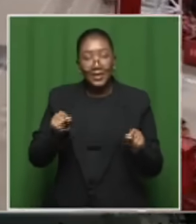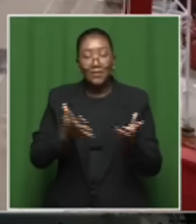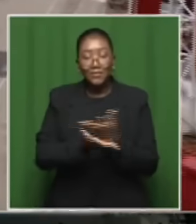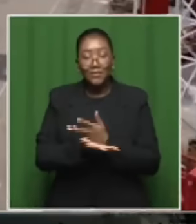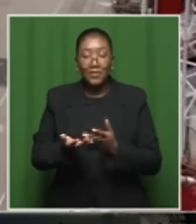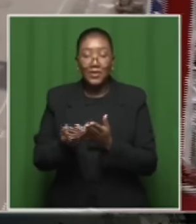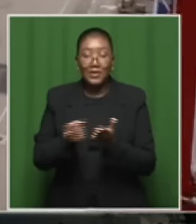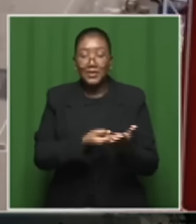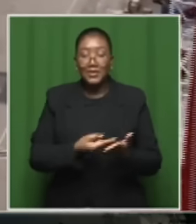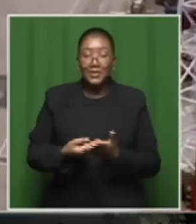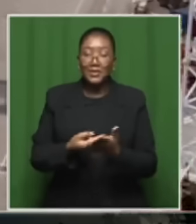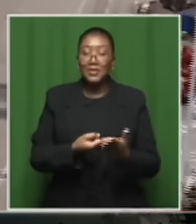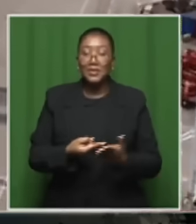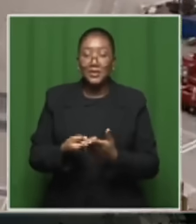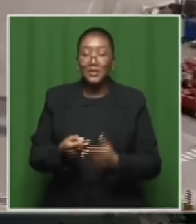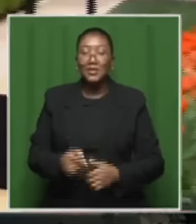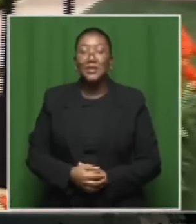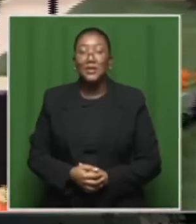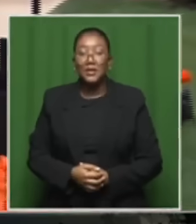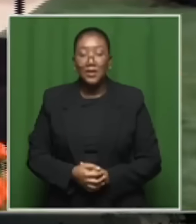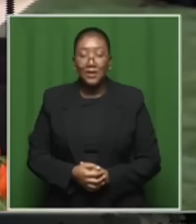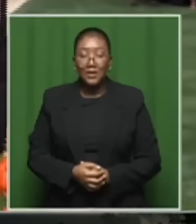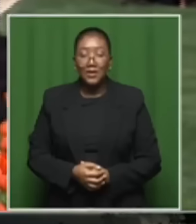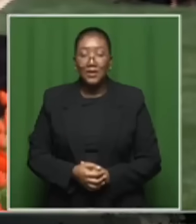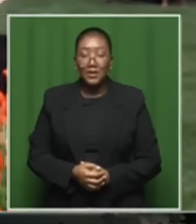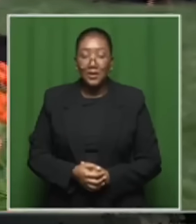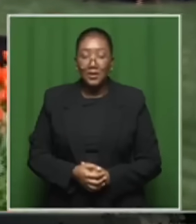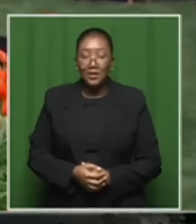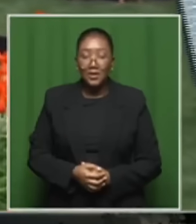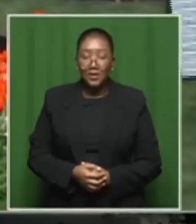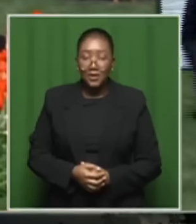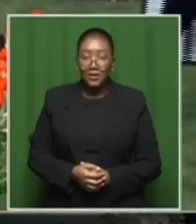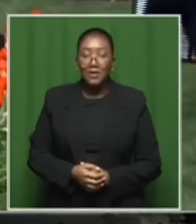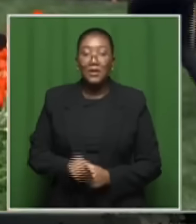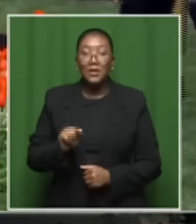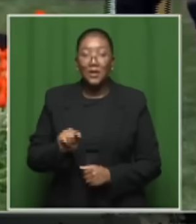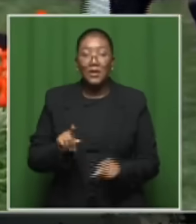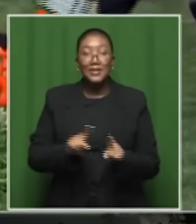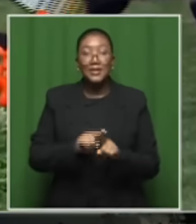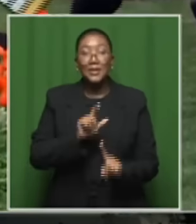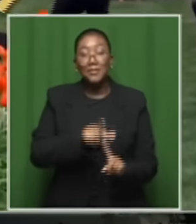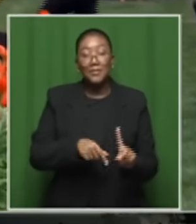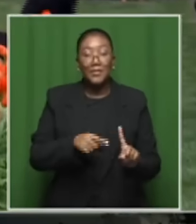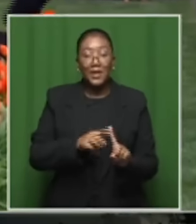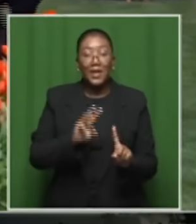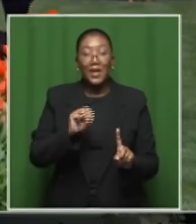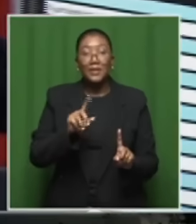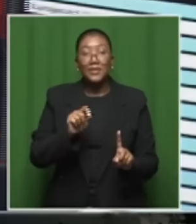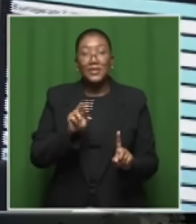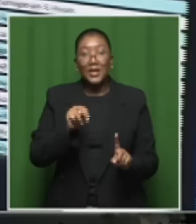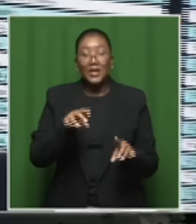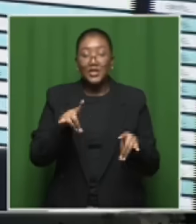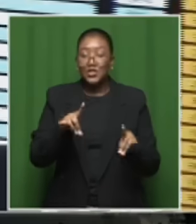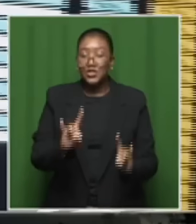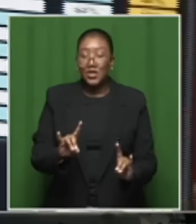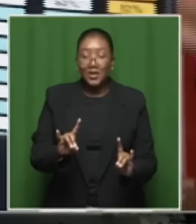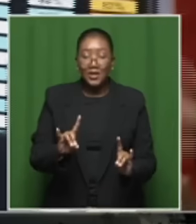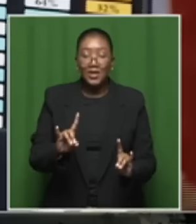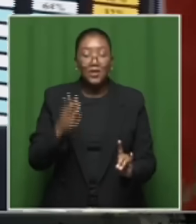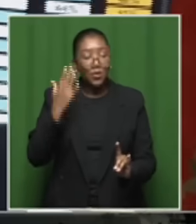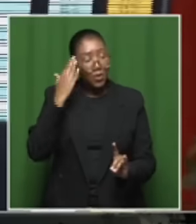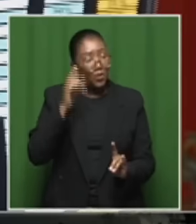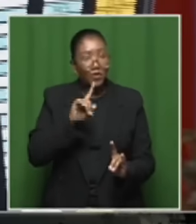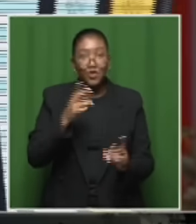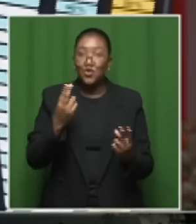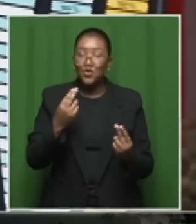of Mcebisi Jonas and him being an MTN official, it's not new, including